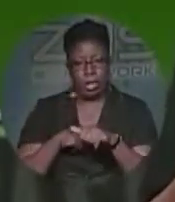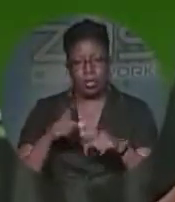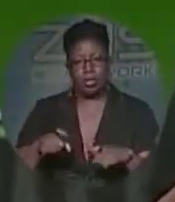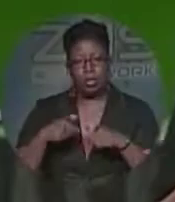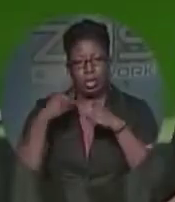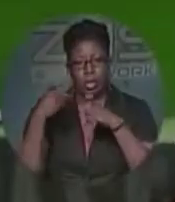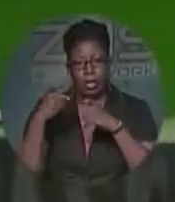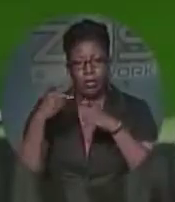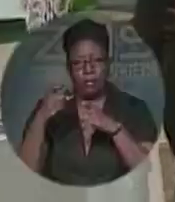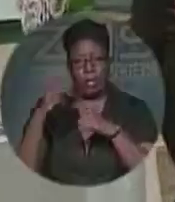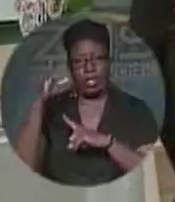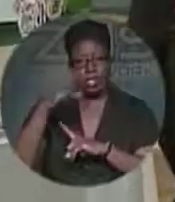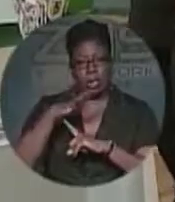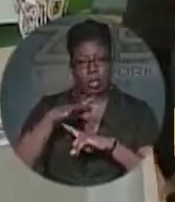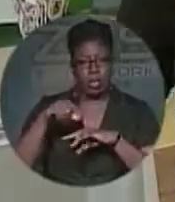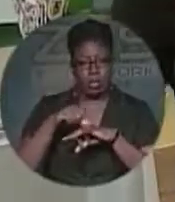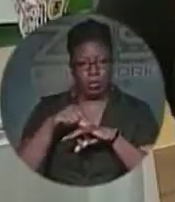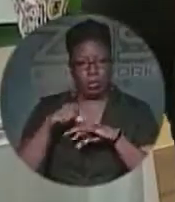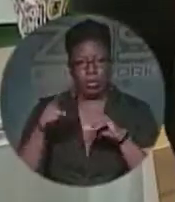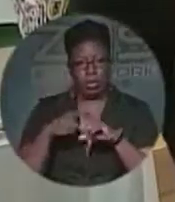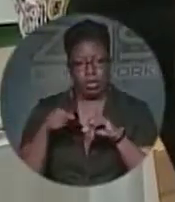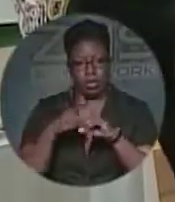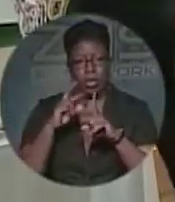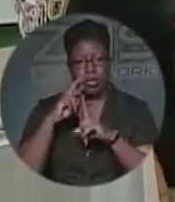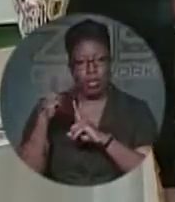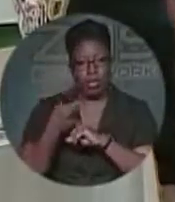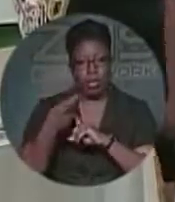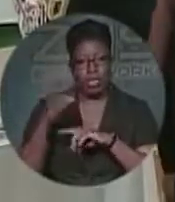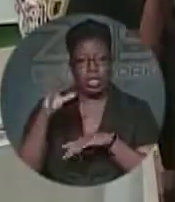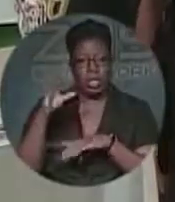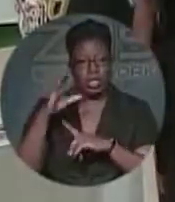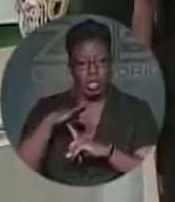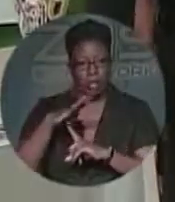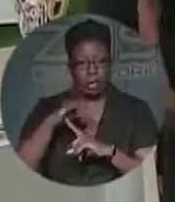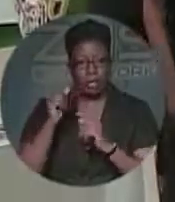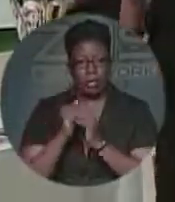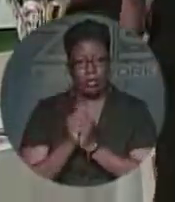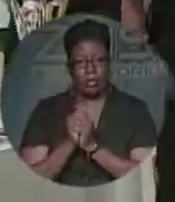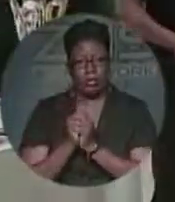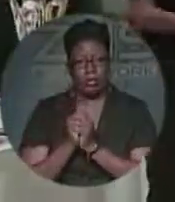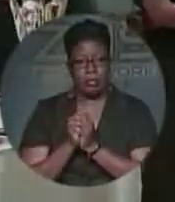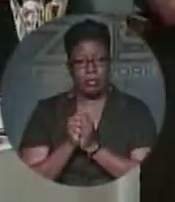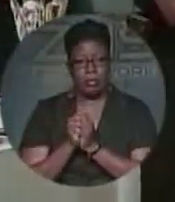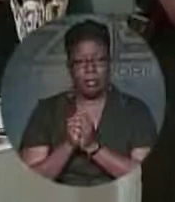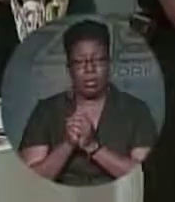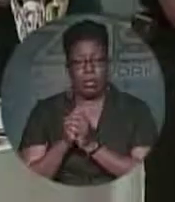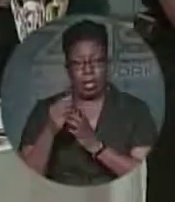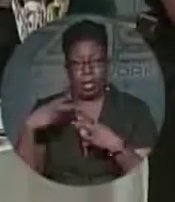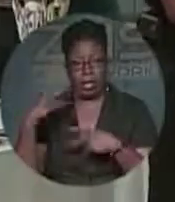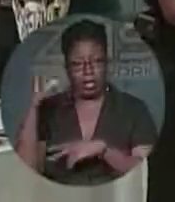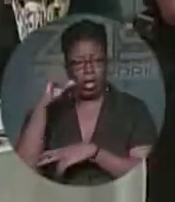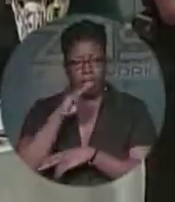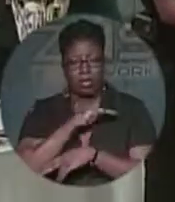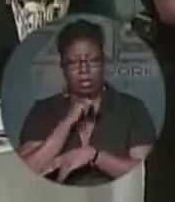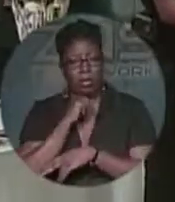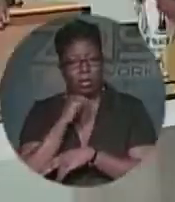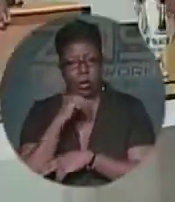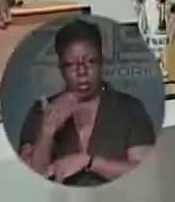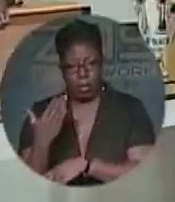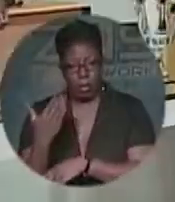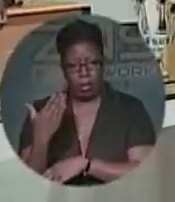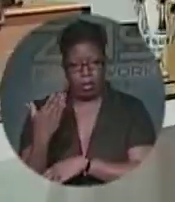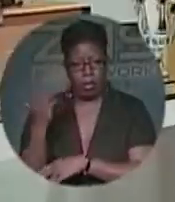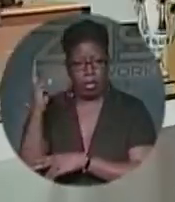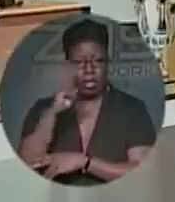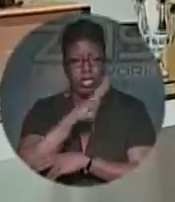rings to any of the reigning champions. The Minister of Sports, Charles Maynard, was unable to make it last night, so Director of Sports, Tim Munning, spoke in his